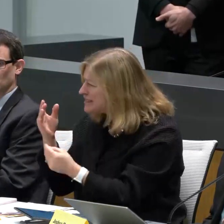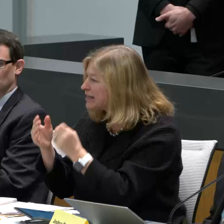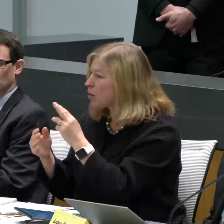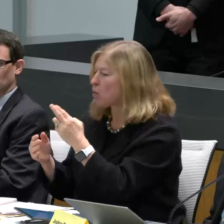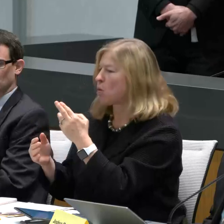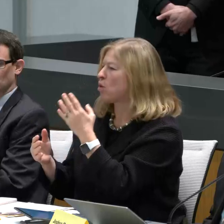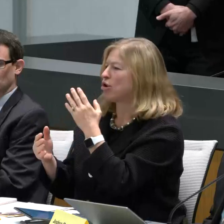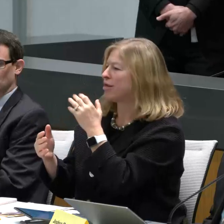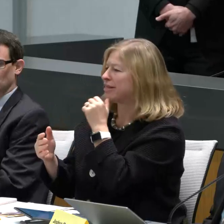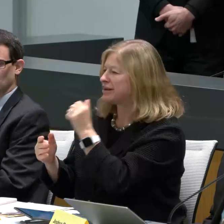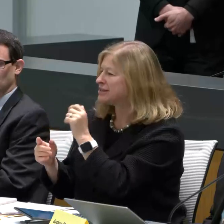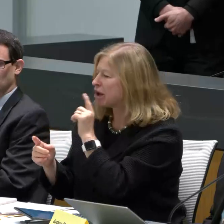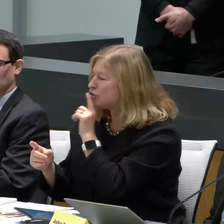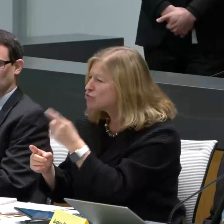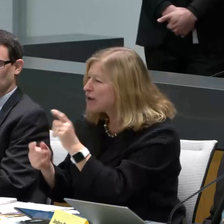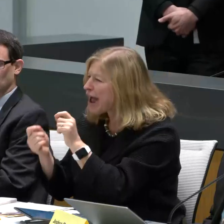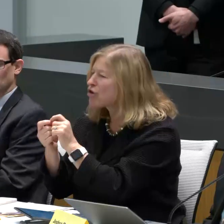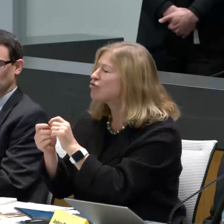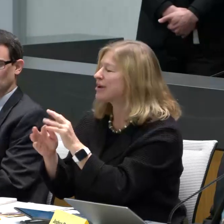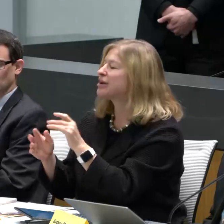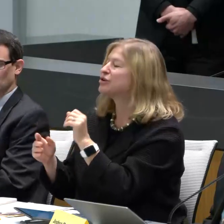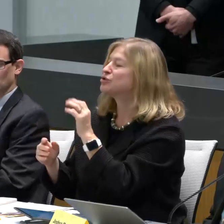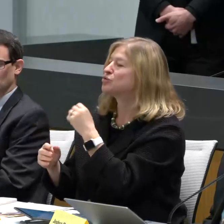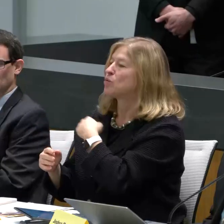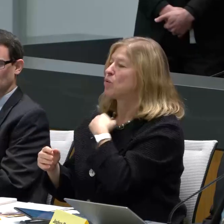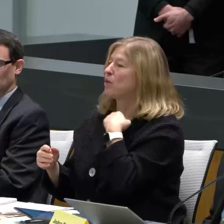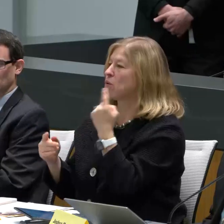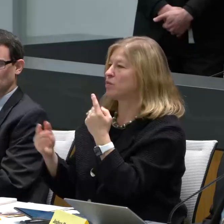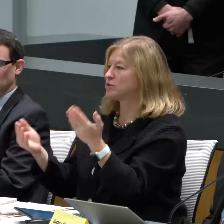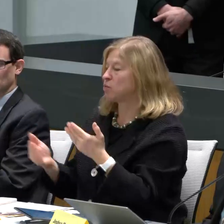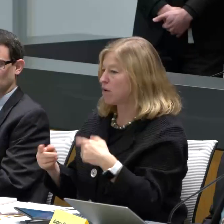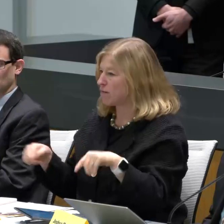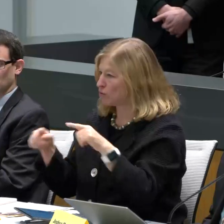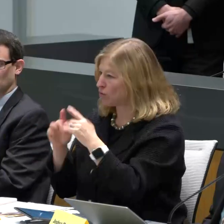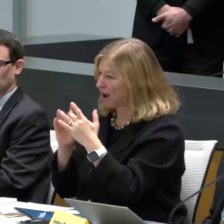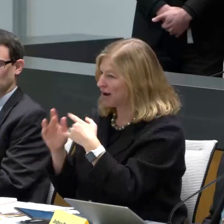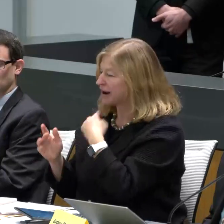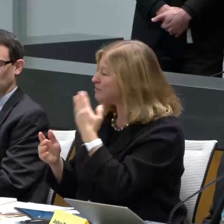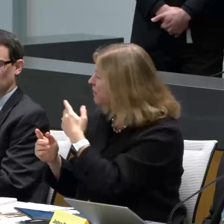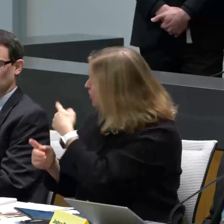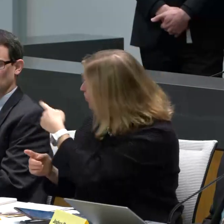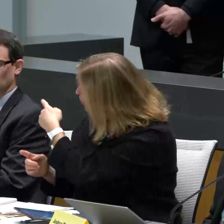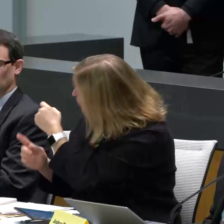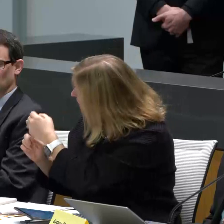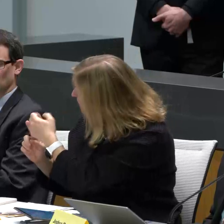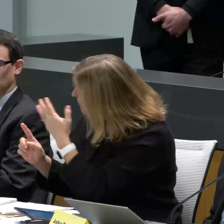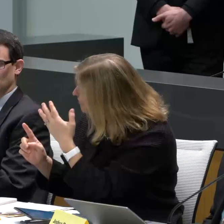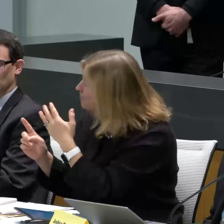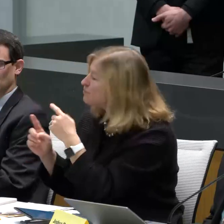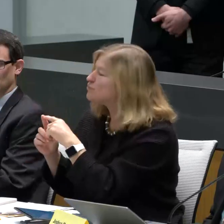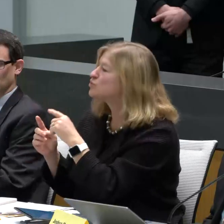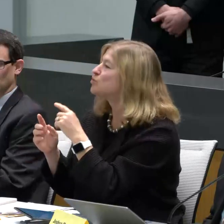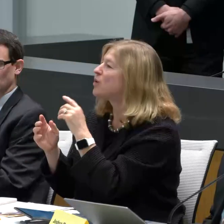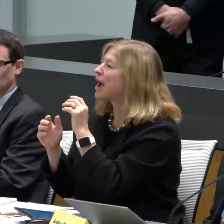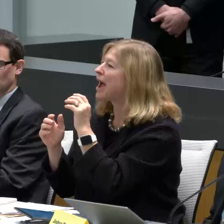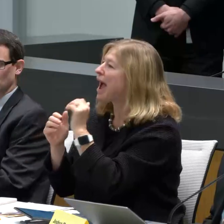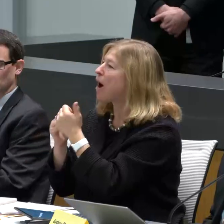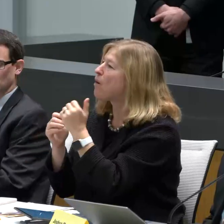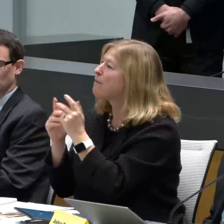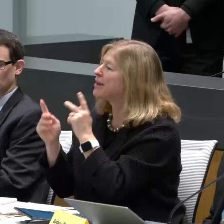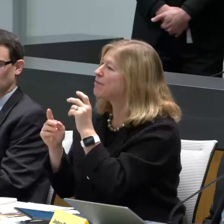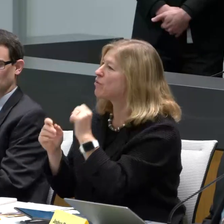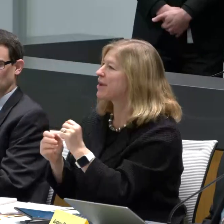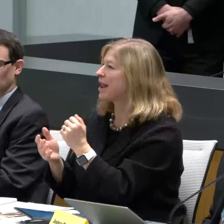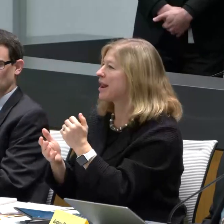of the information is perhaps missing, inaccurate, et cetera. We do always welcome people reaching out to